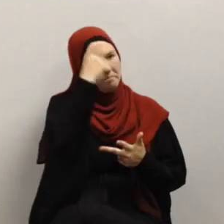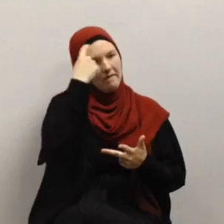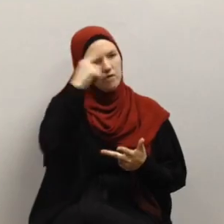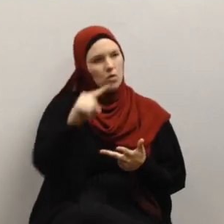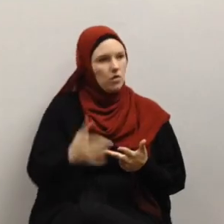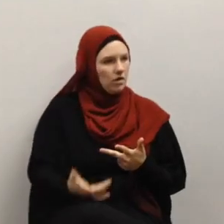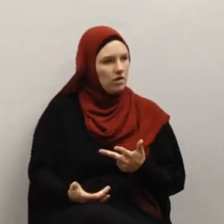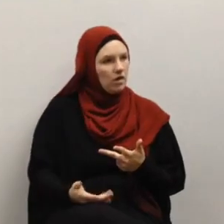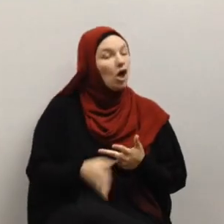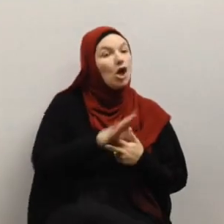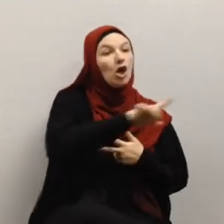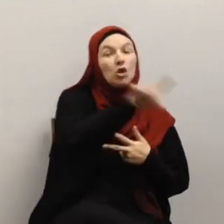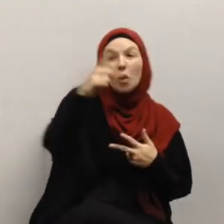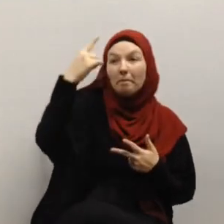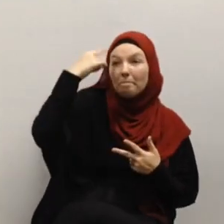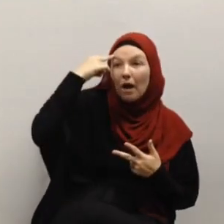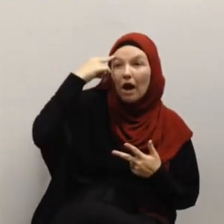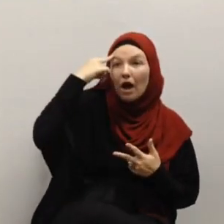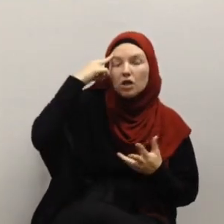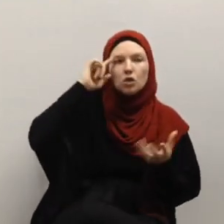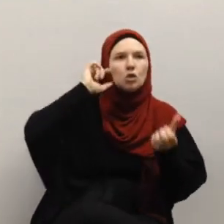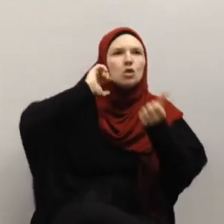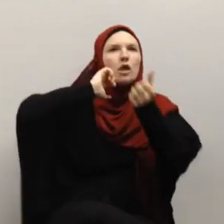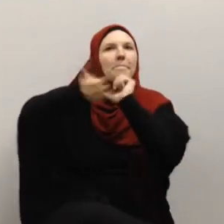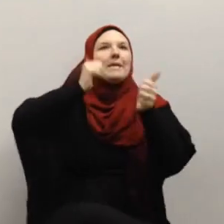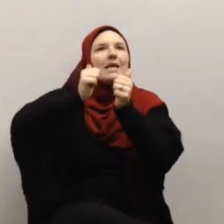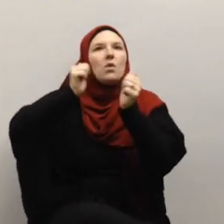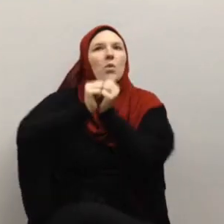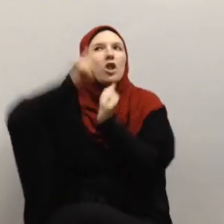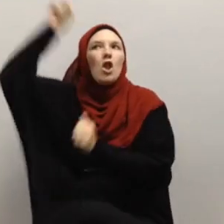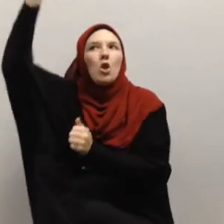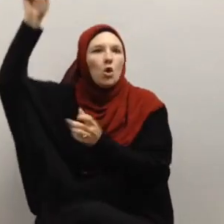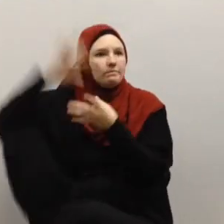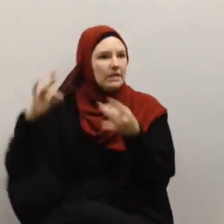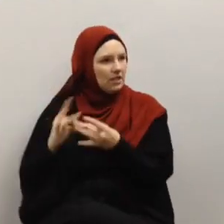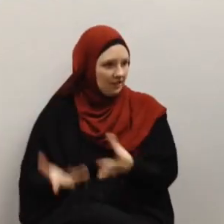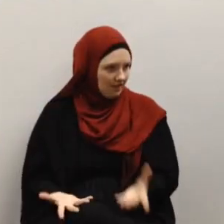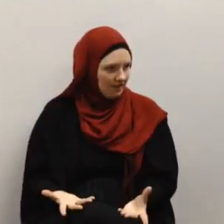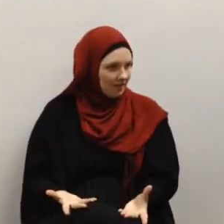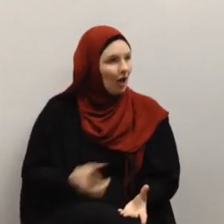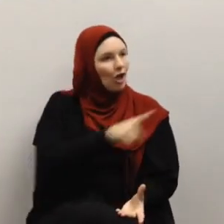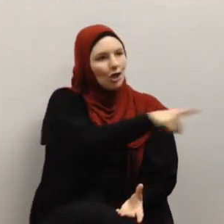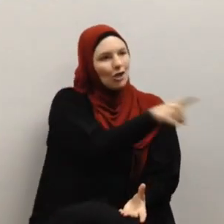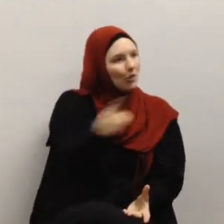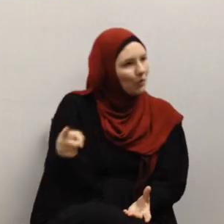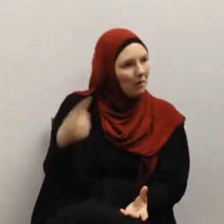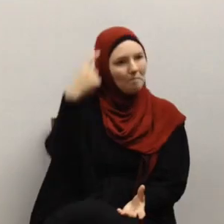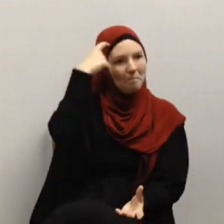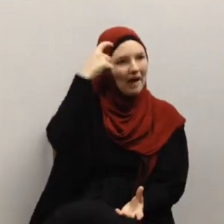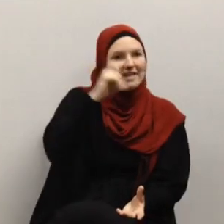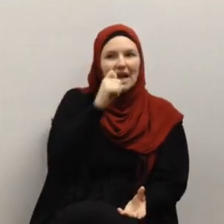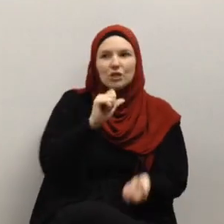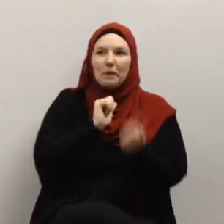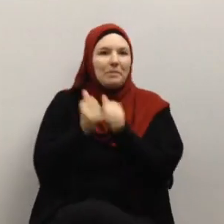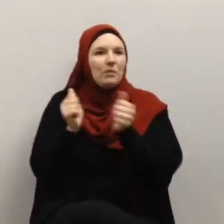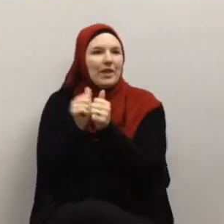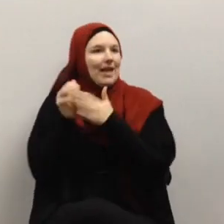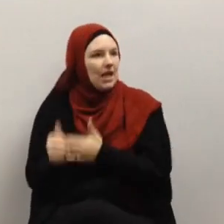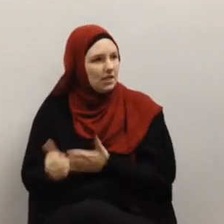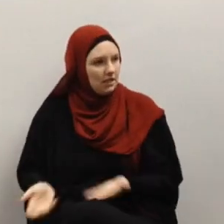to compete with the revelation of Allah. It is not to compete with the guidance of Allah, let alone give